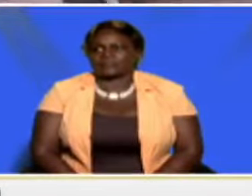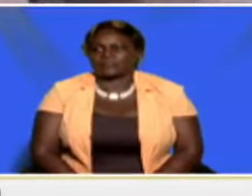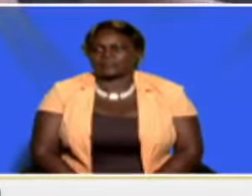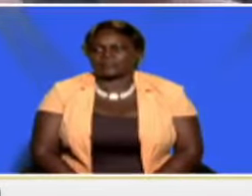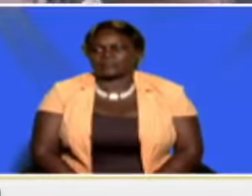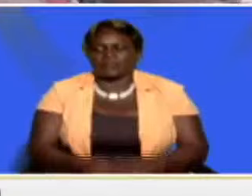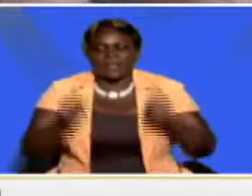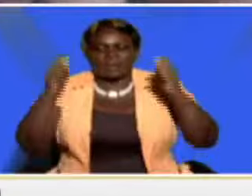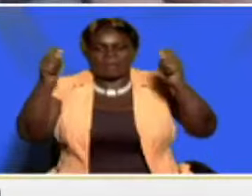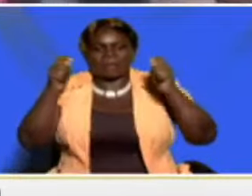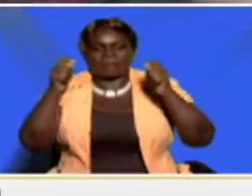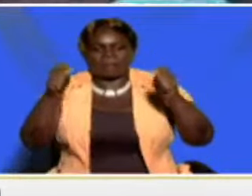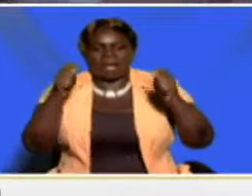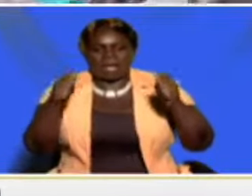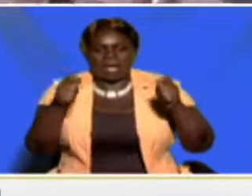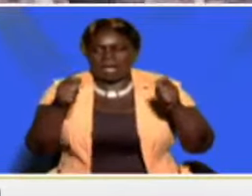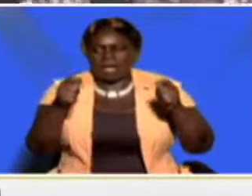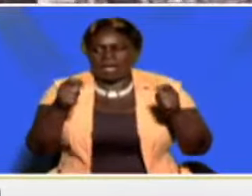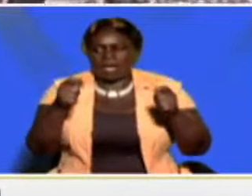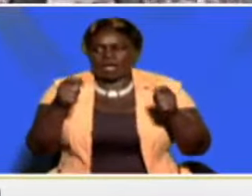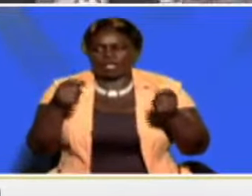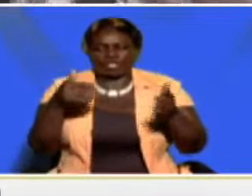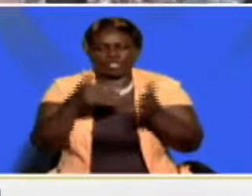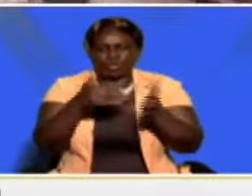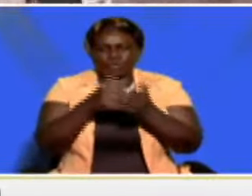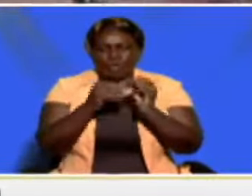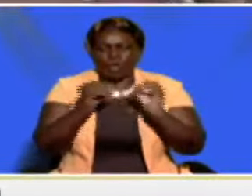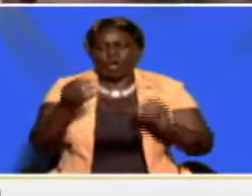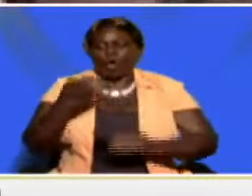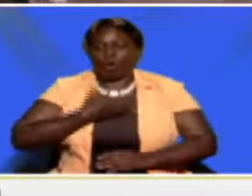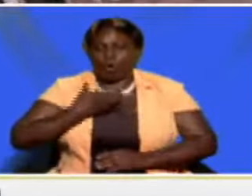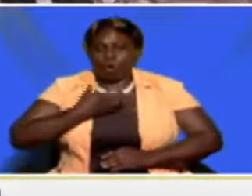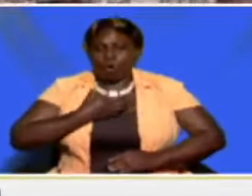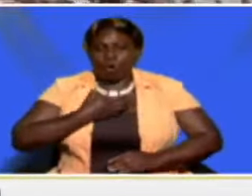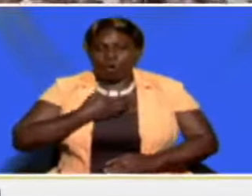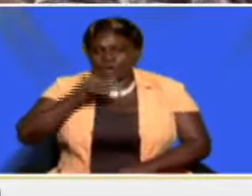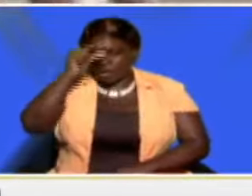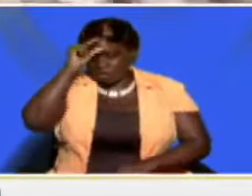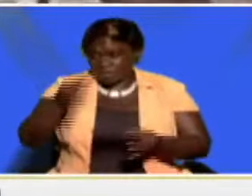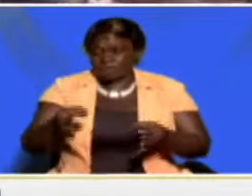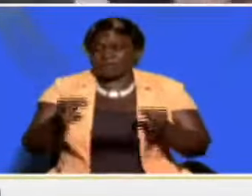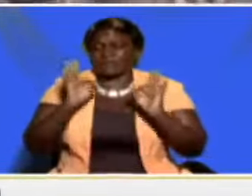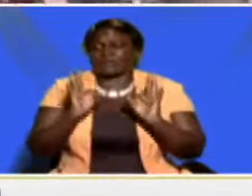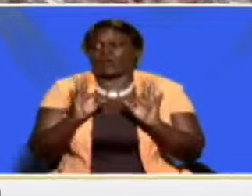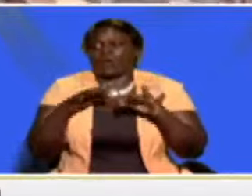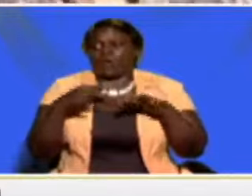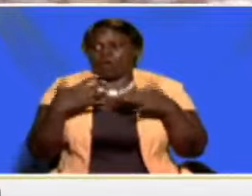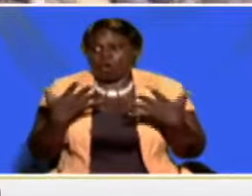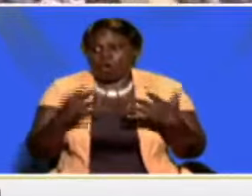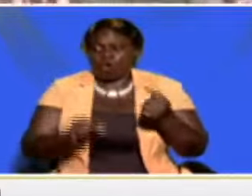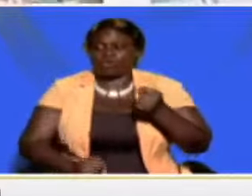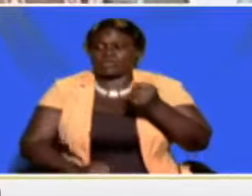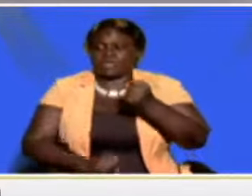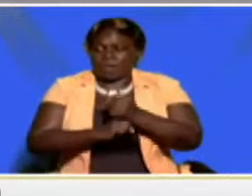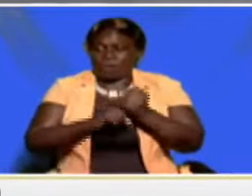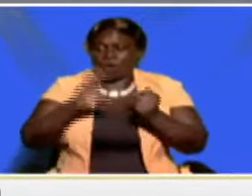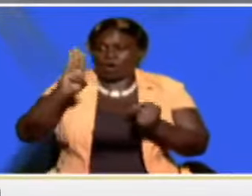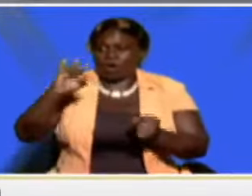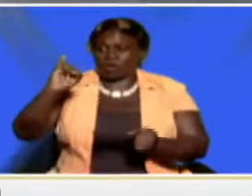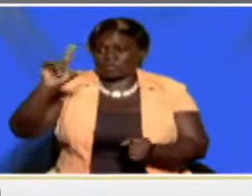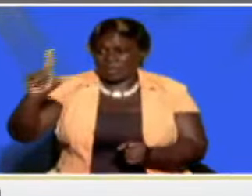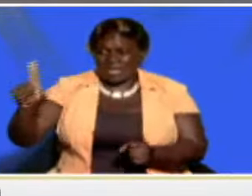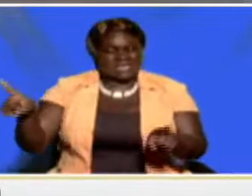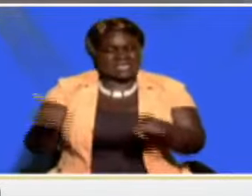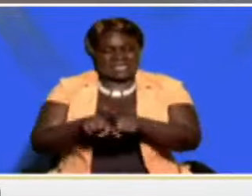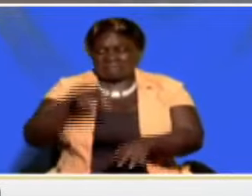The demos did not spare establishments that are considered to be owned by government officials or those who backed the contentious bill.